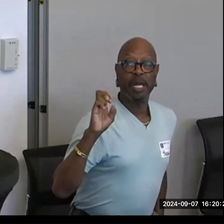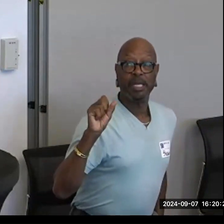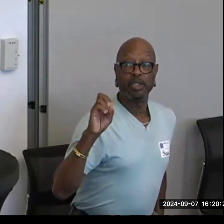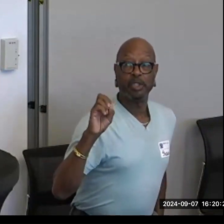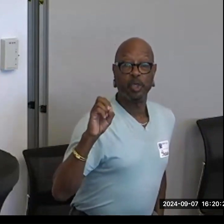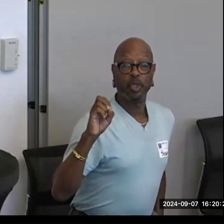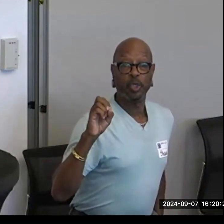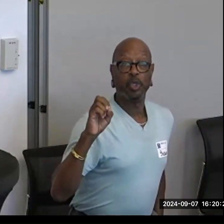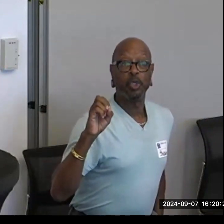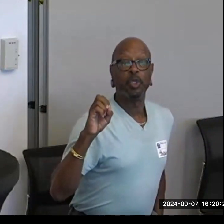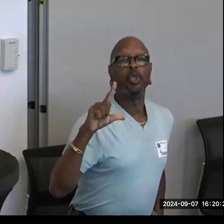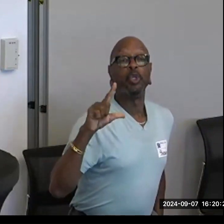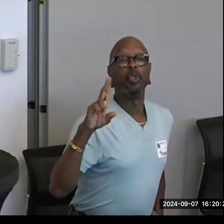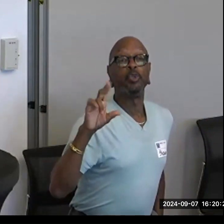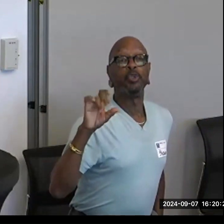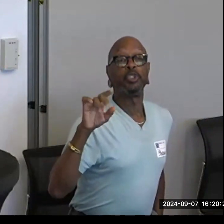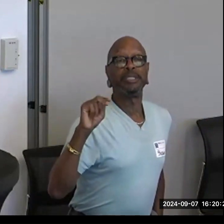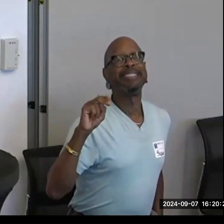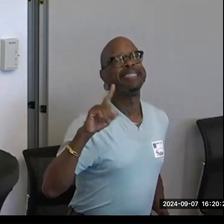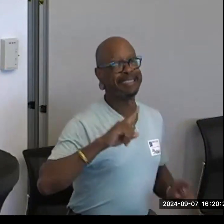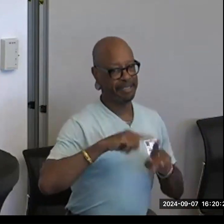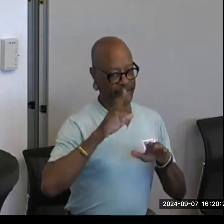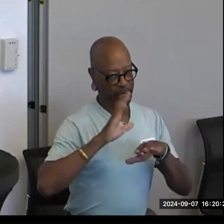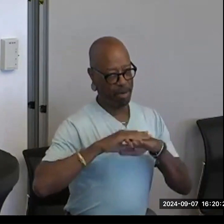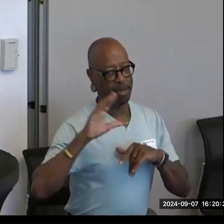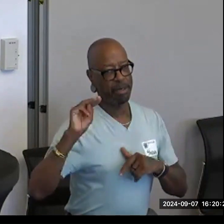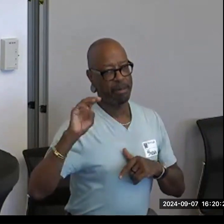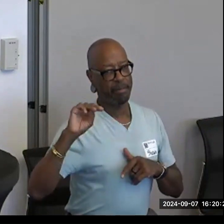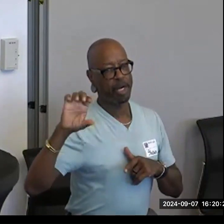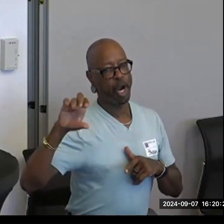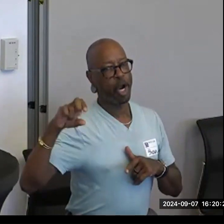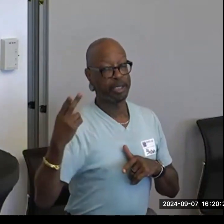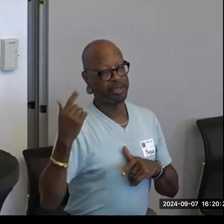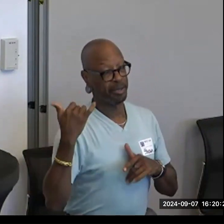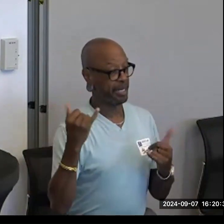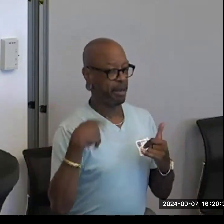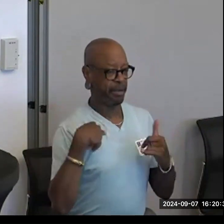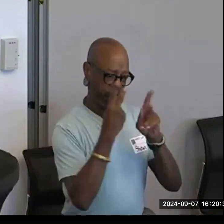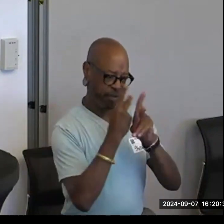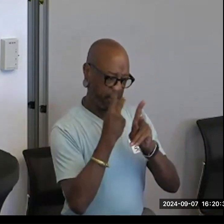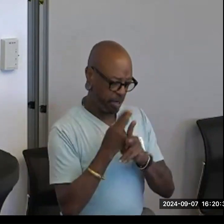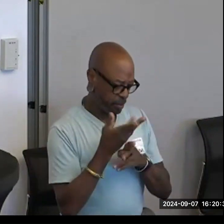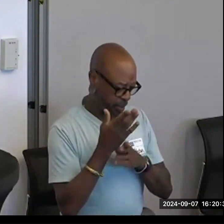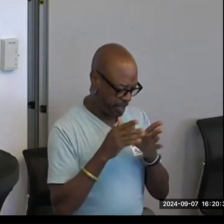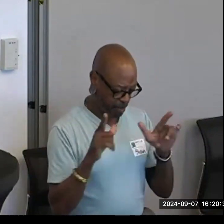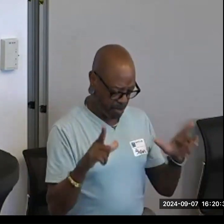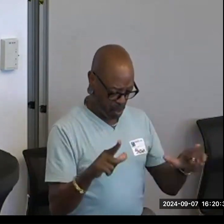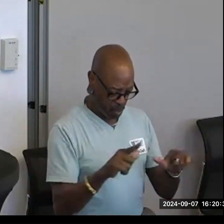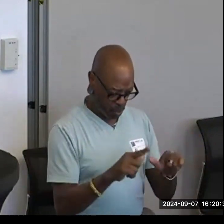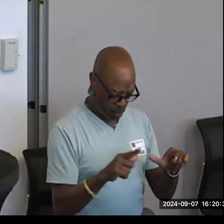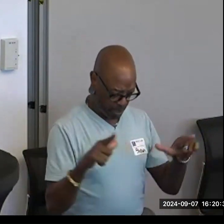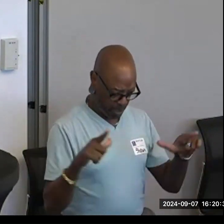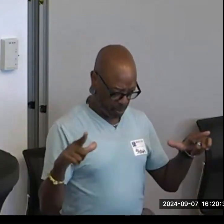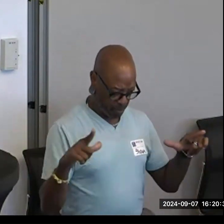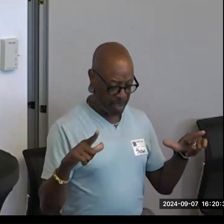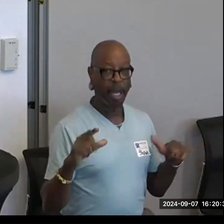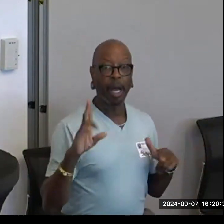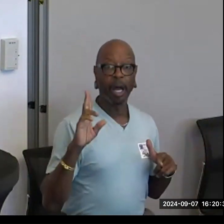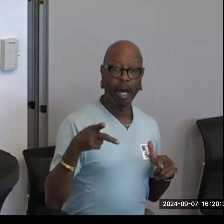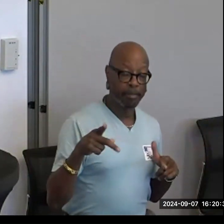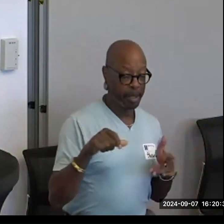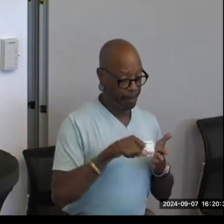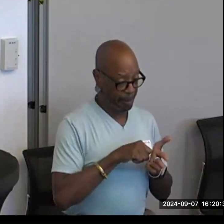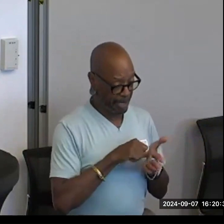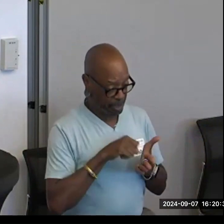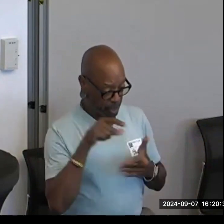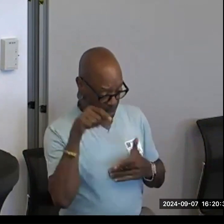Monarch. So right now, I've got to do some zooming and arrow up and zoom up and page up and